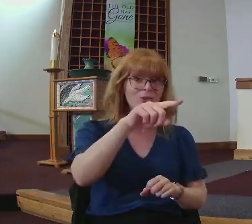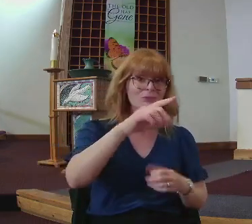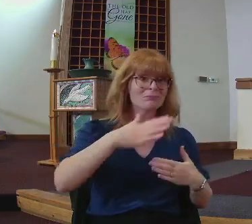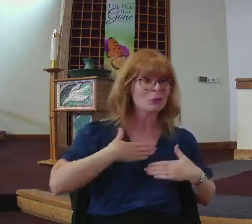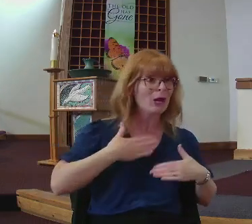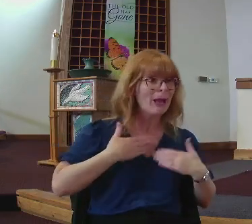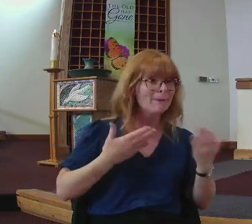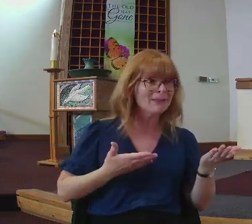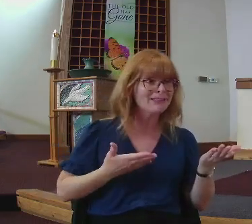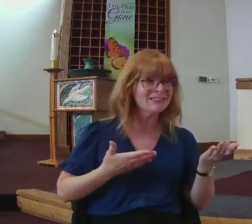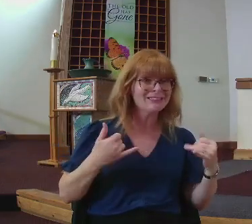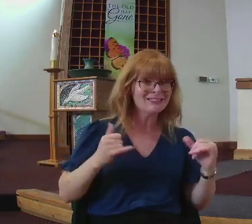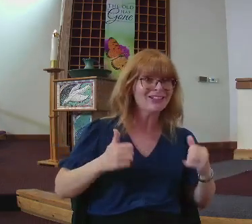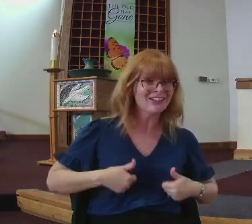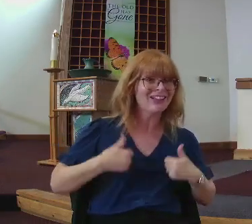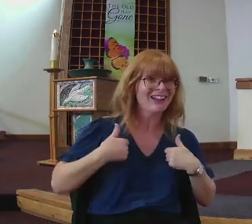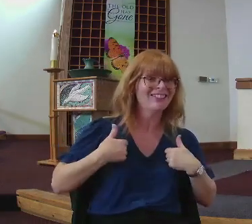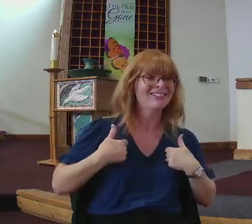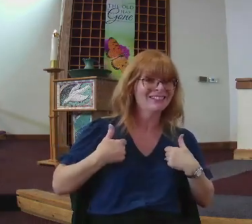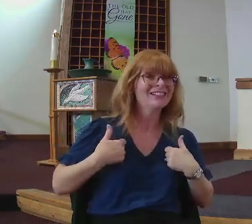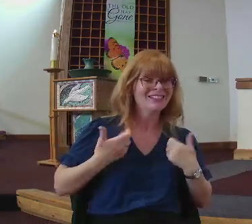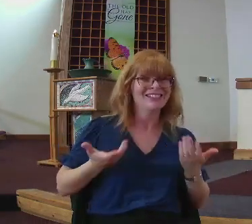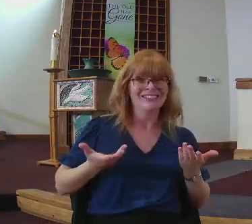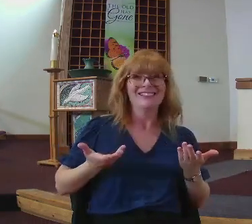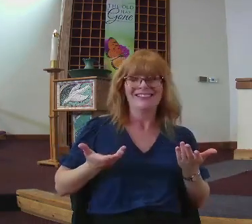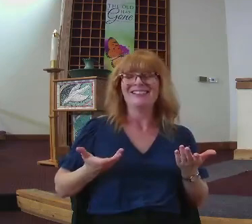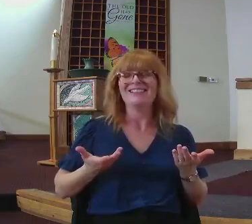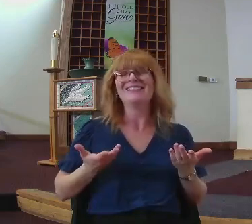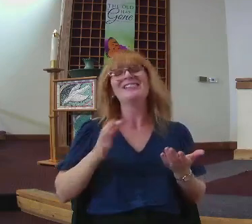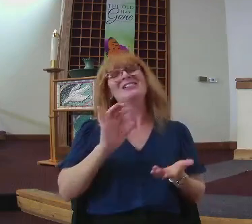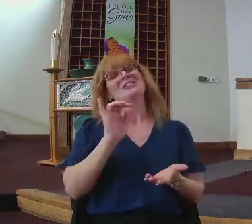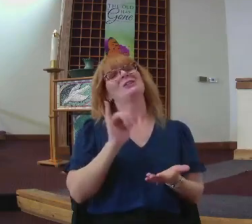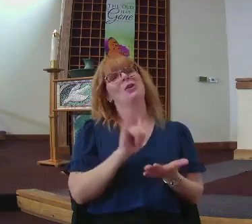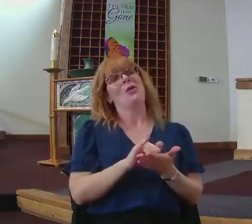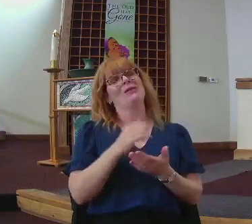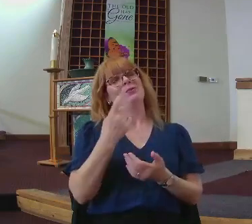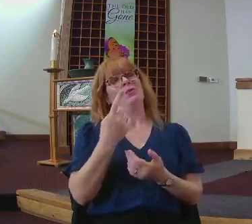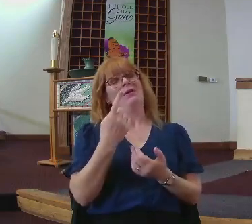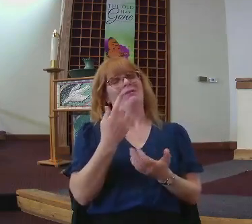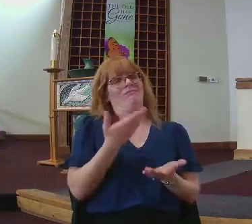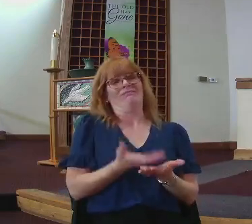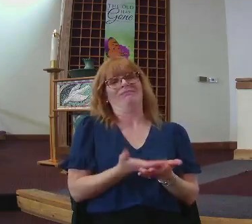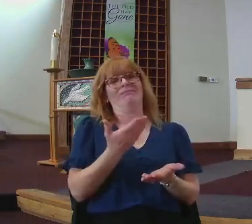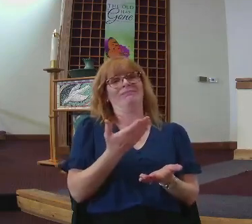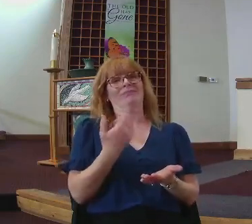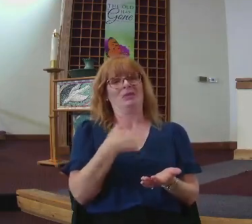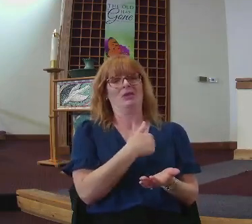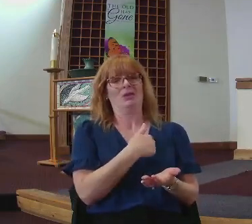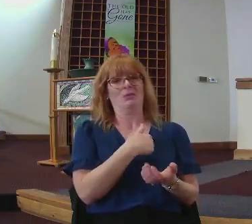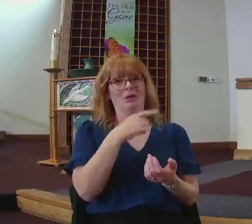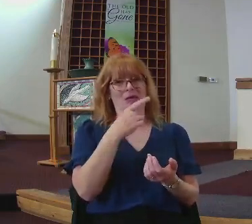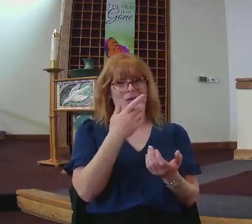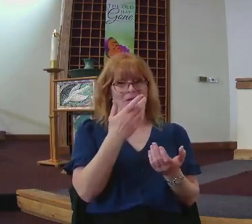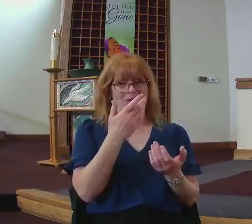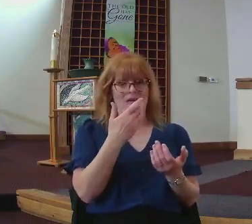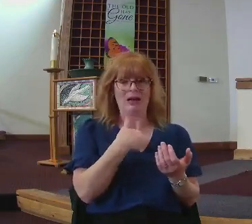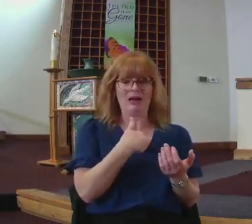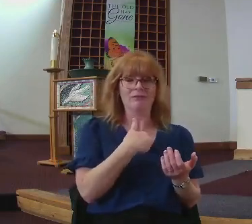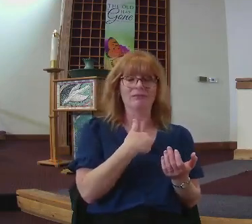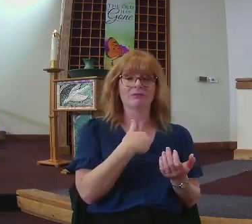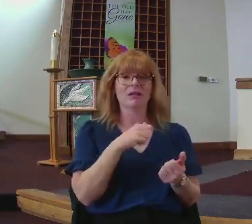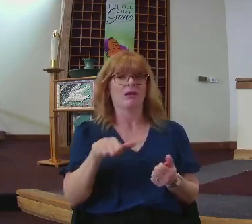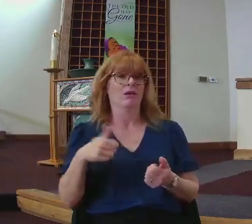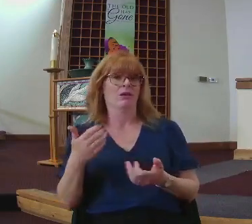beneficiaries? Yes? So that is one reality that we hold. The